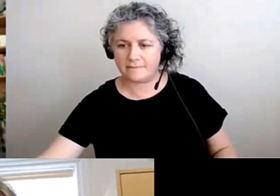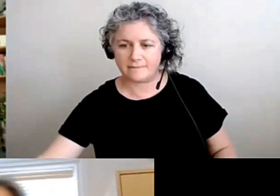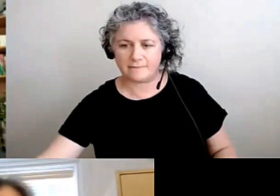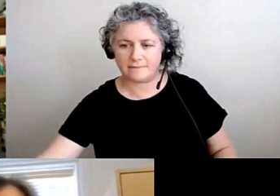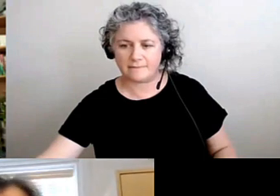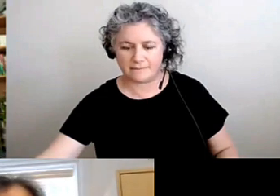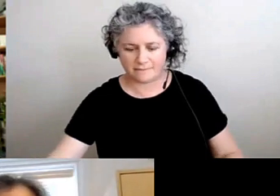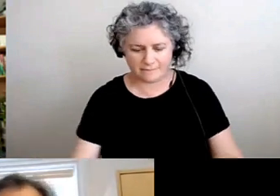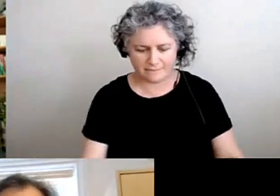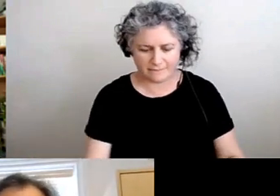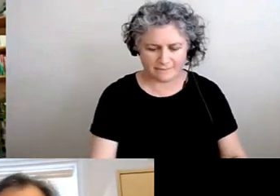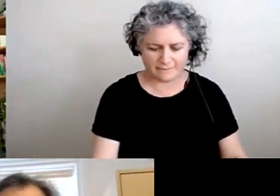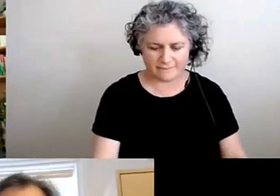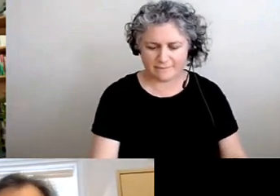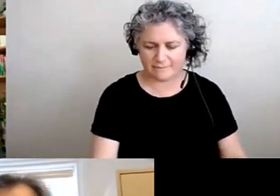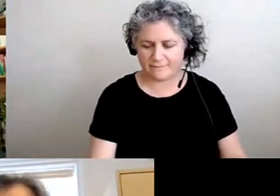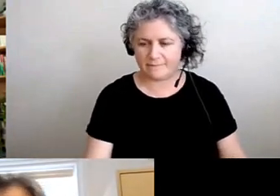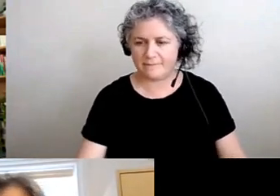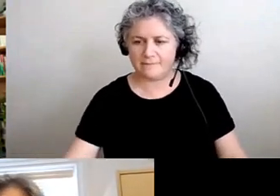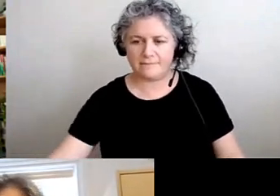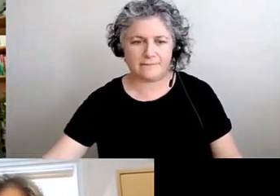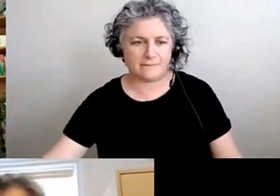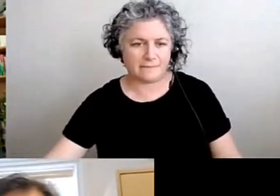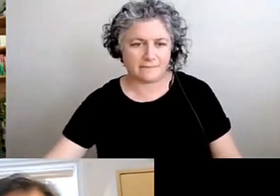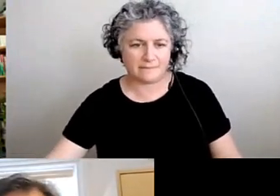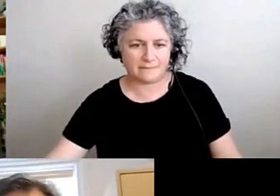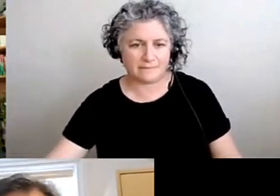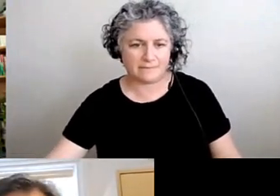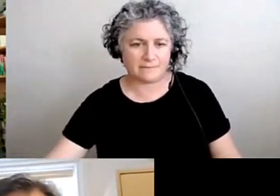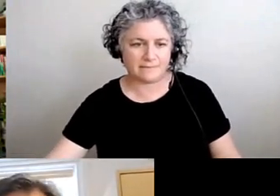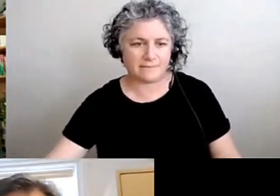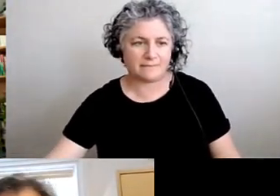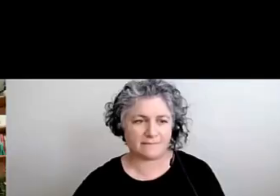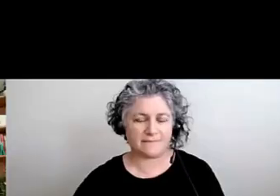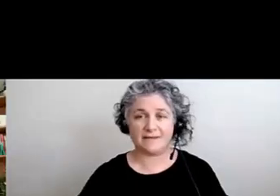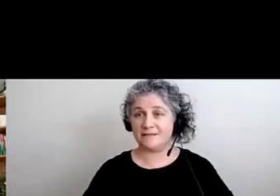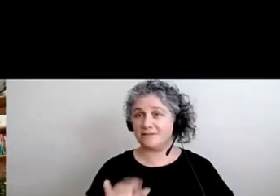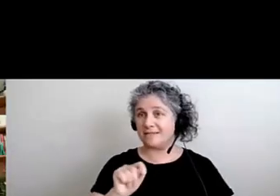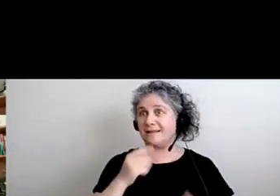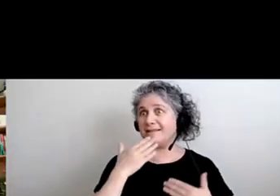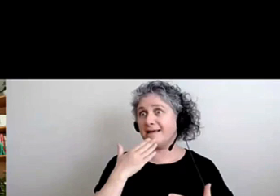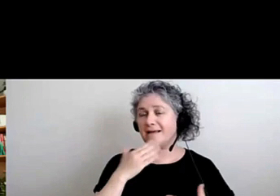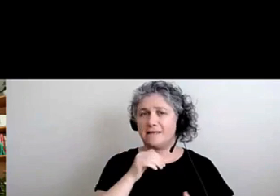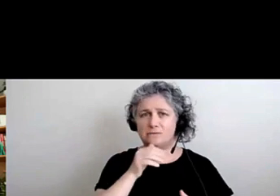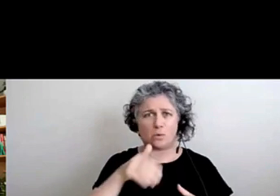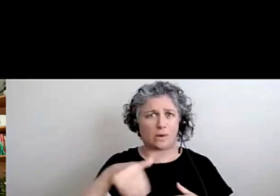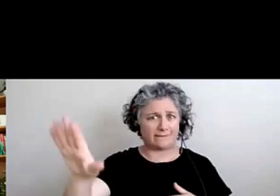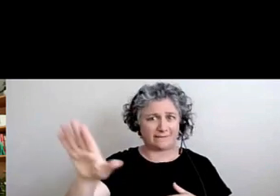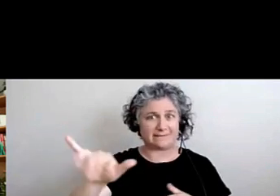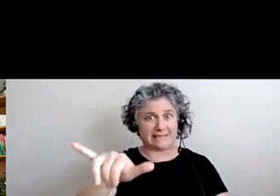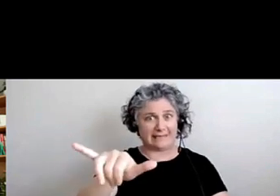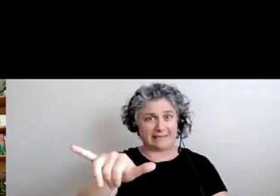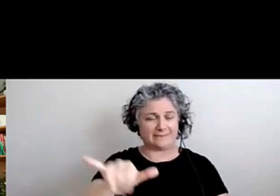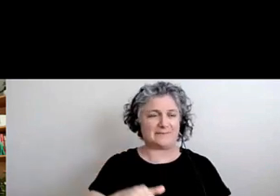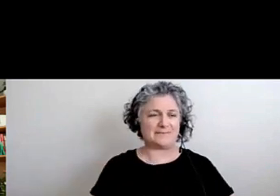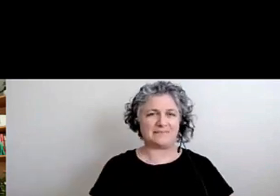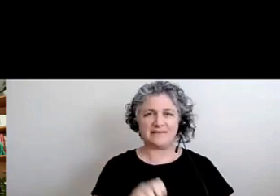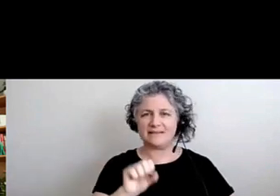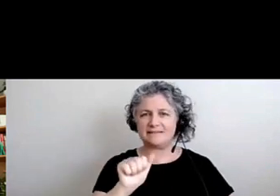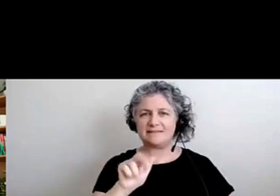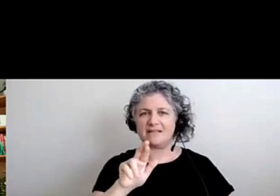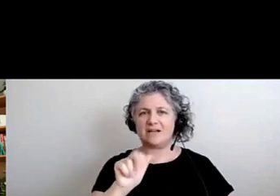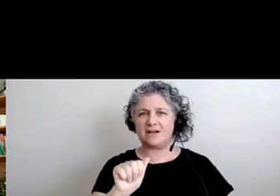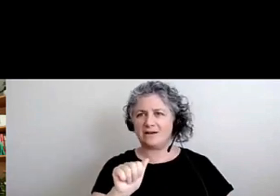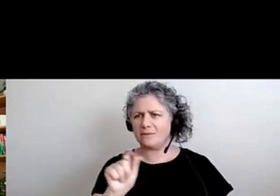presenter, Sara. Thank you so much, Janet, for now. Don't go away. And then let's find Sarah in our screen.